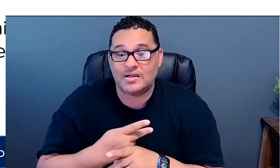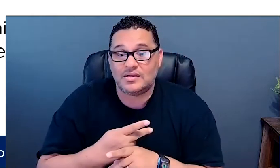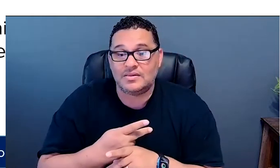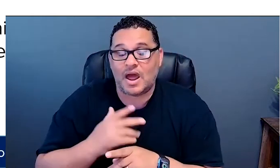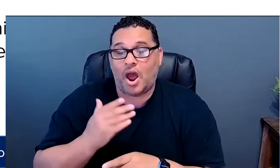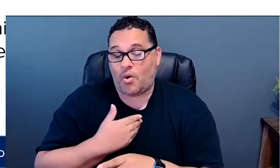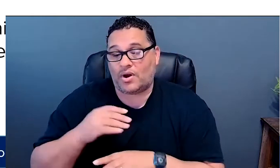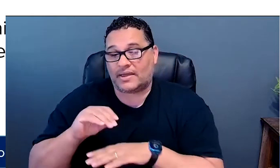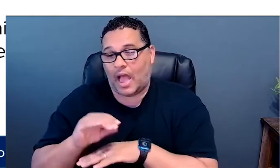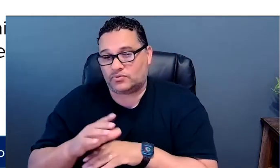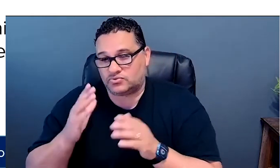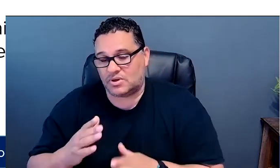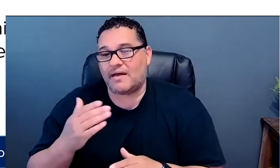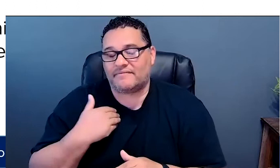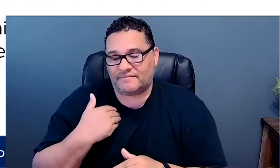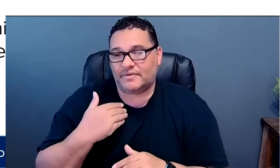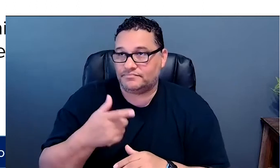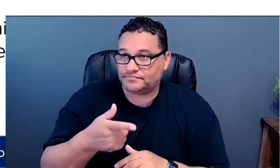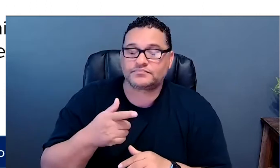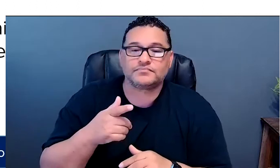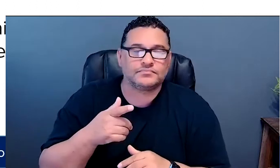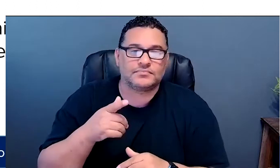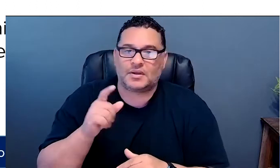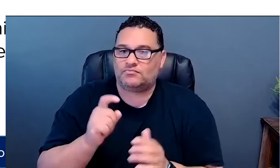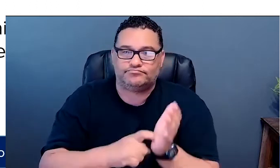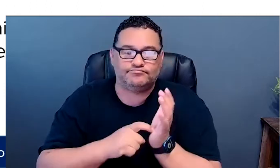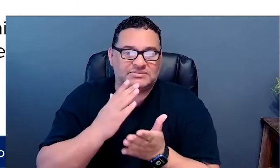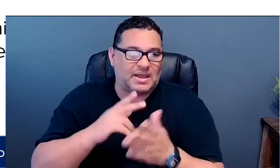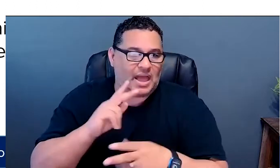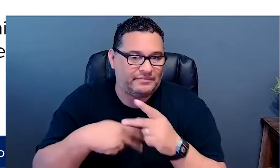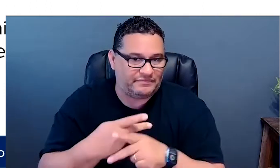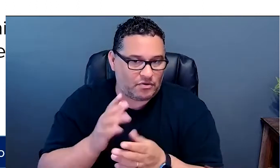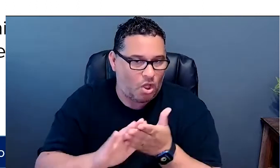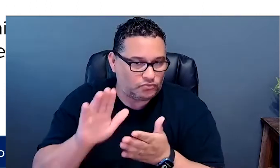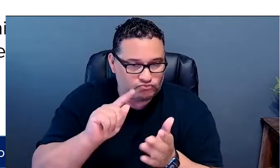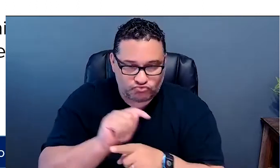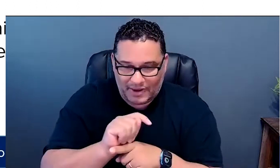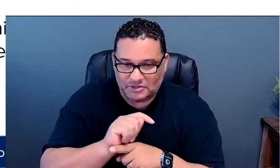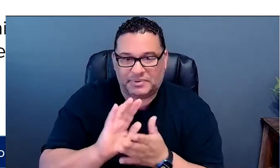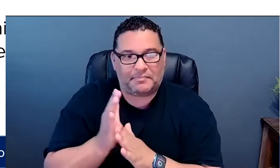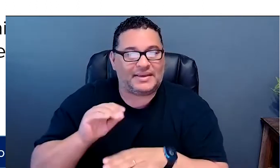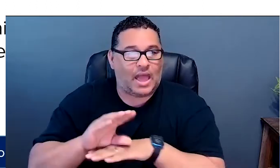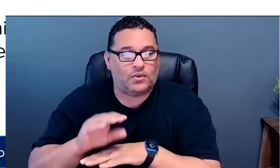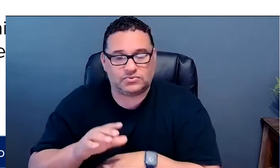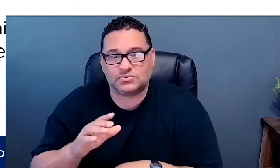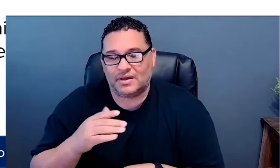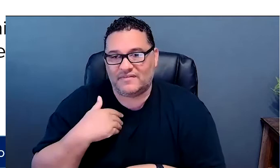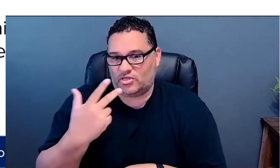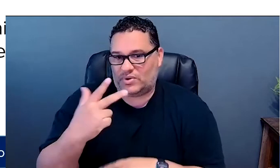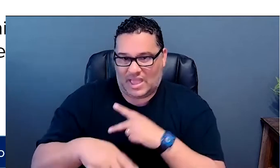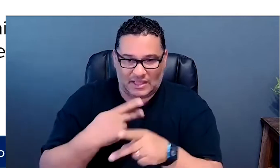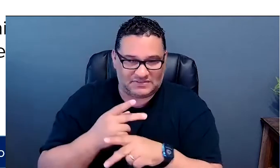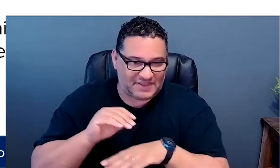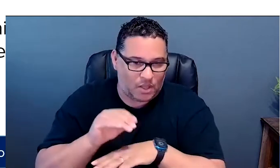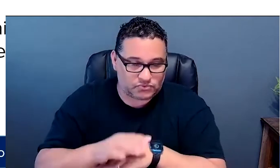counselor. We have 3 different levels of counselors, and the highest level are individuals like